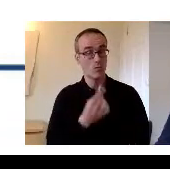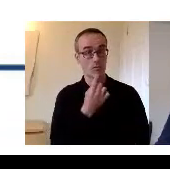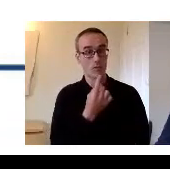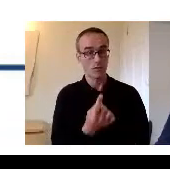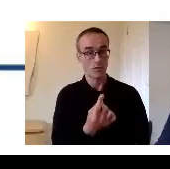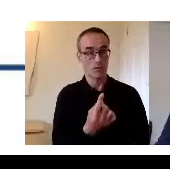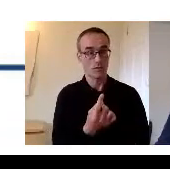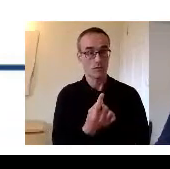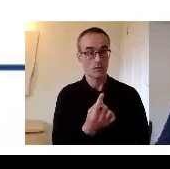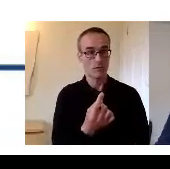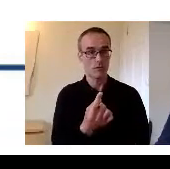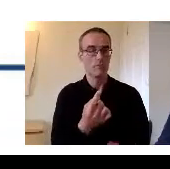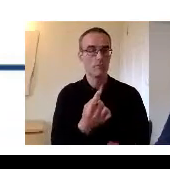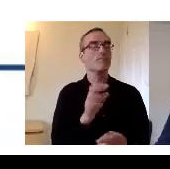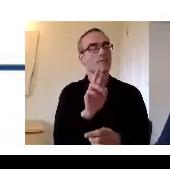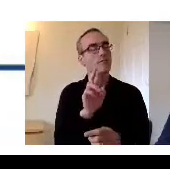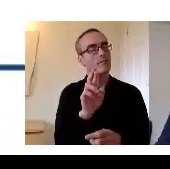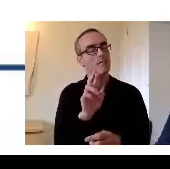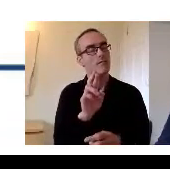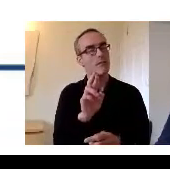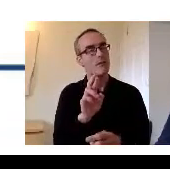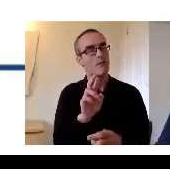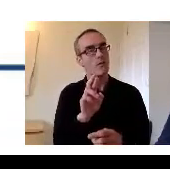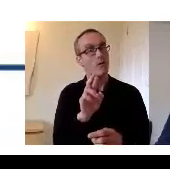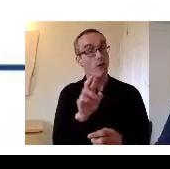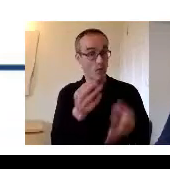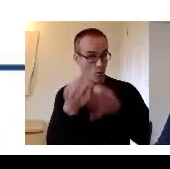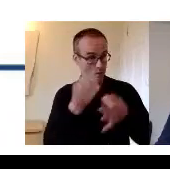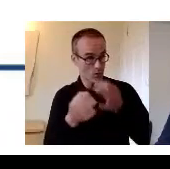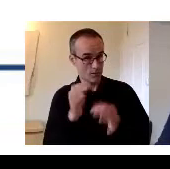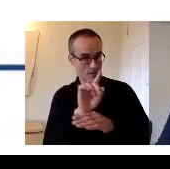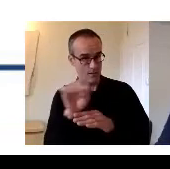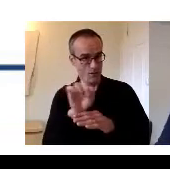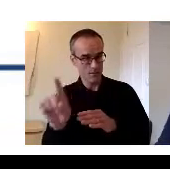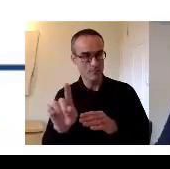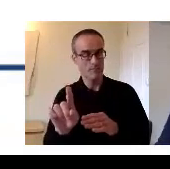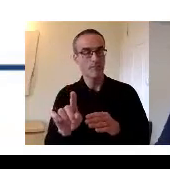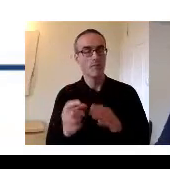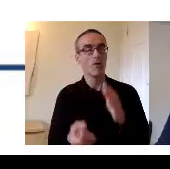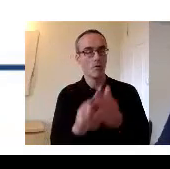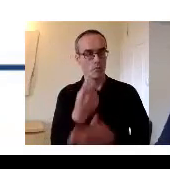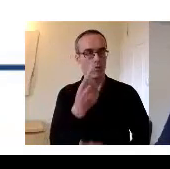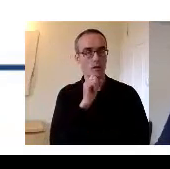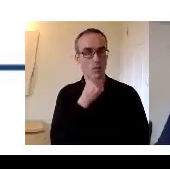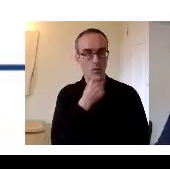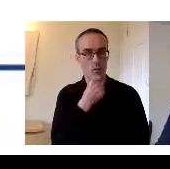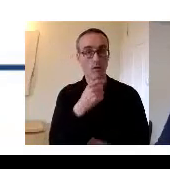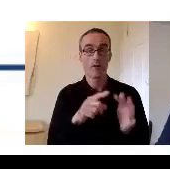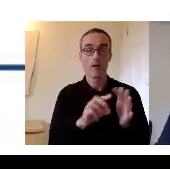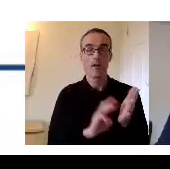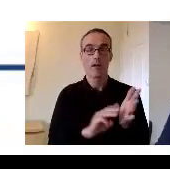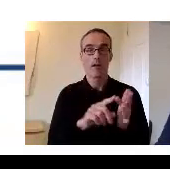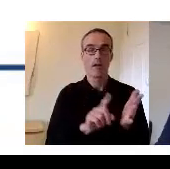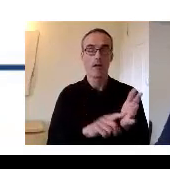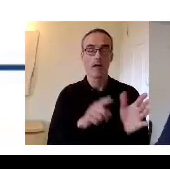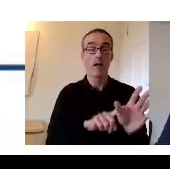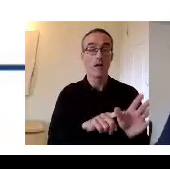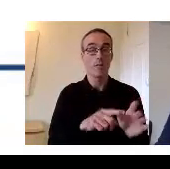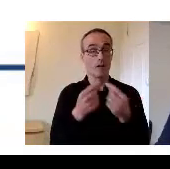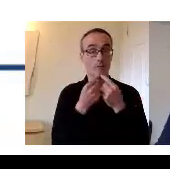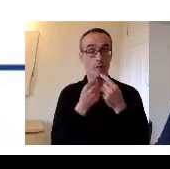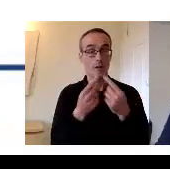and there's a chance to ask all of us some questions after this, but we wanted to mention that Emily mentioned the charter. We are looking